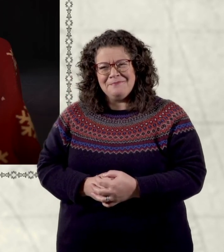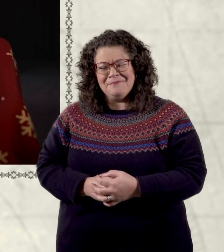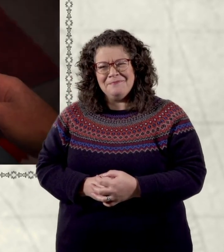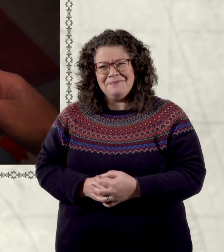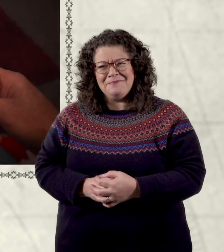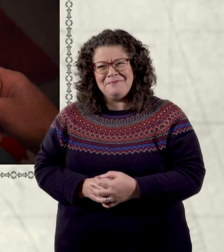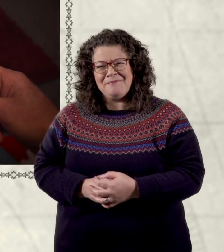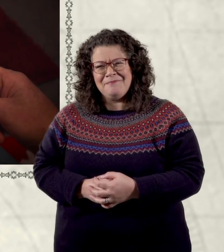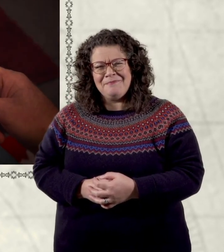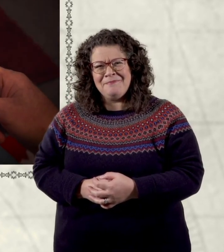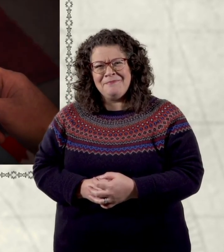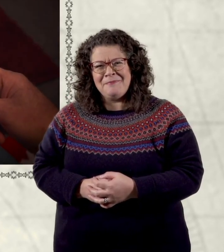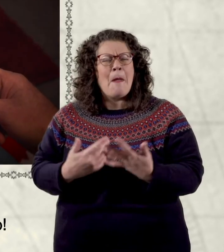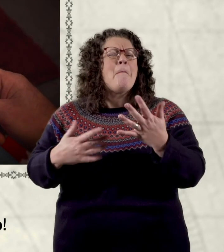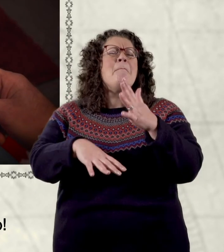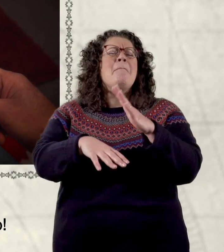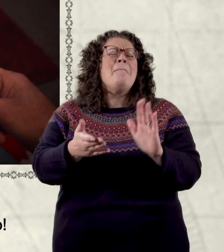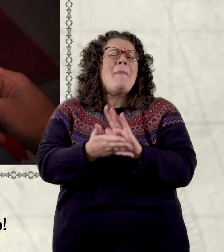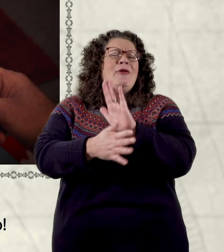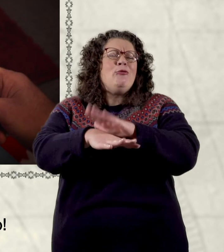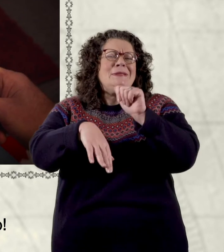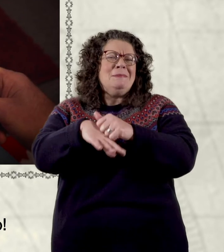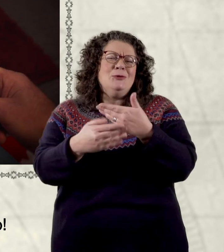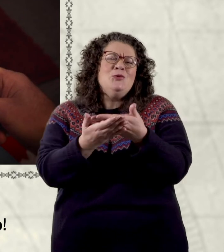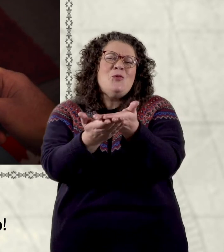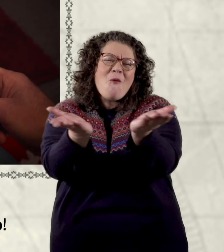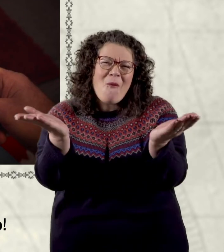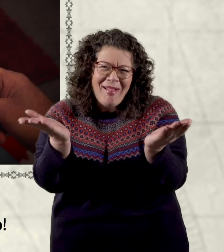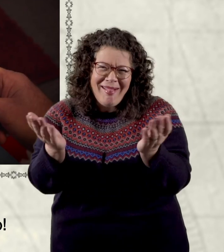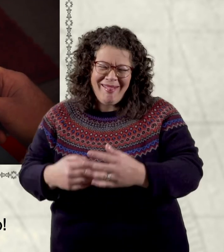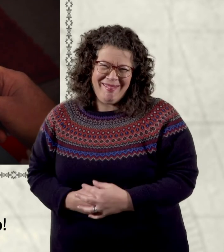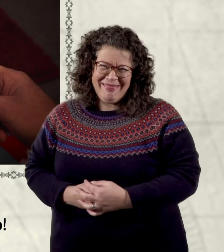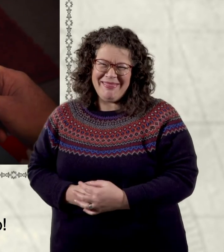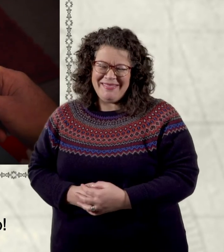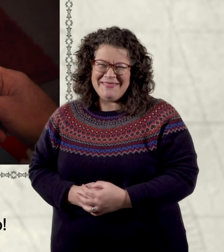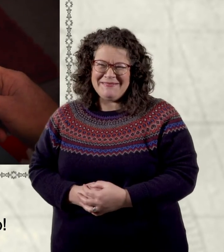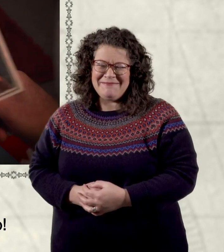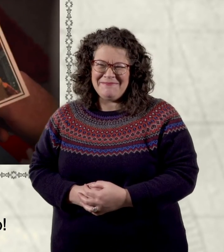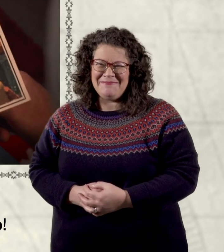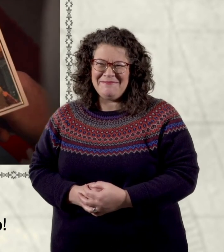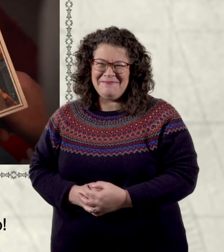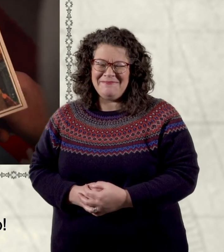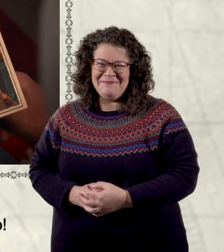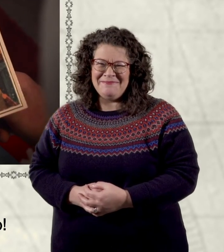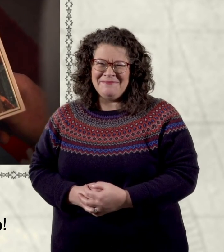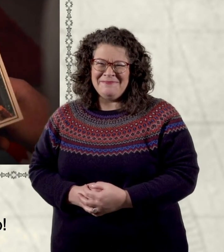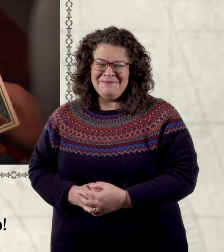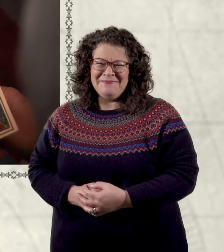Nadolig llawen to you all. Ho, ho, ho! Happy Christmas to everyone. Ho, ho, ho!